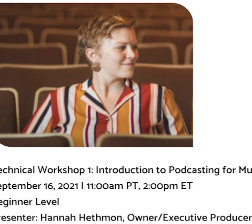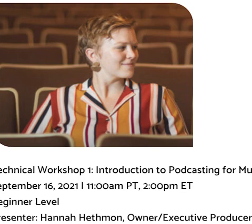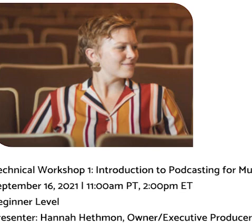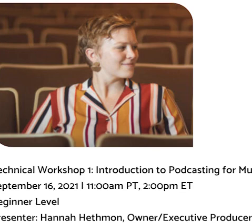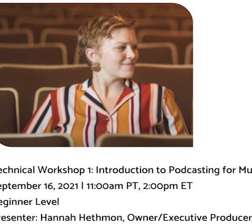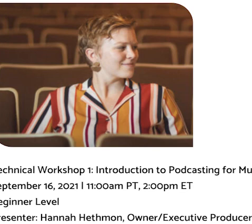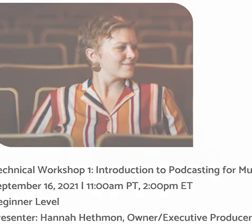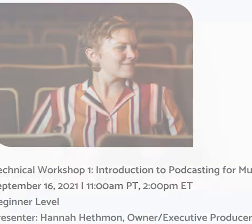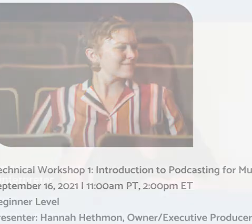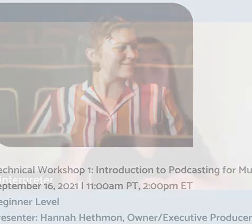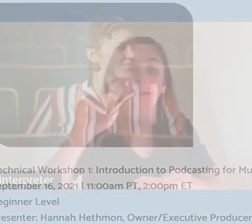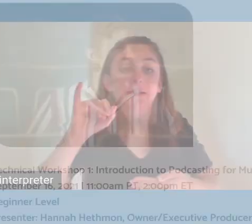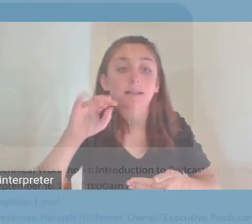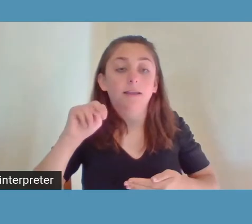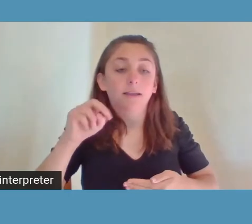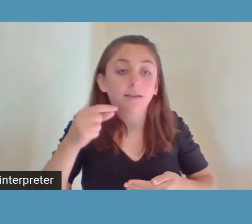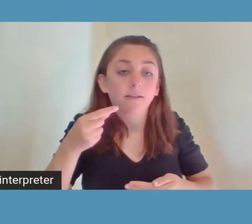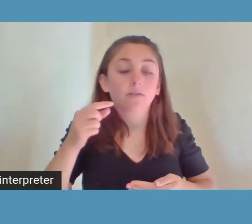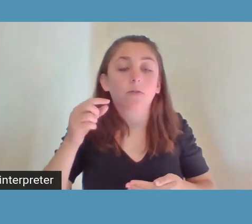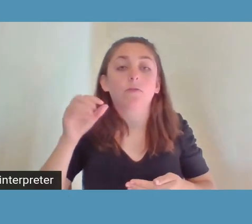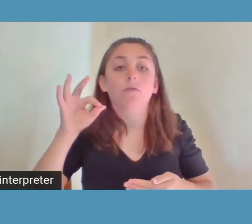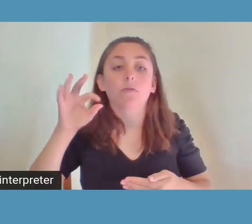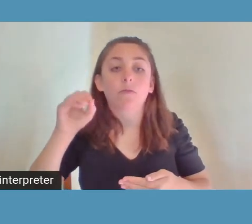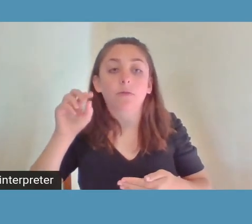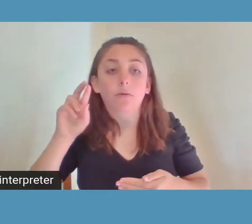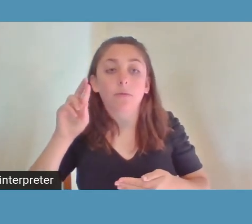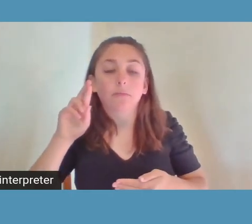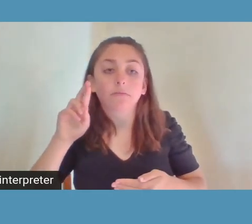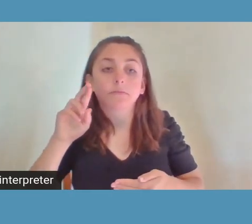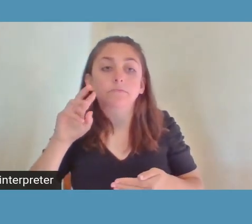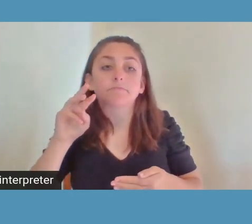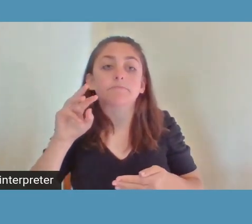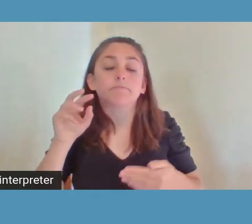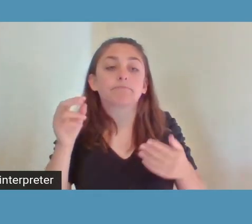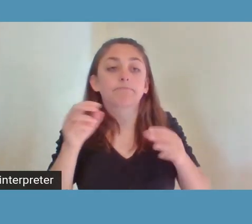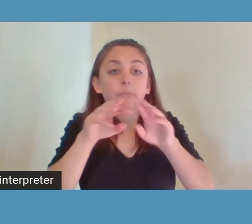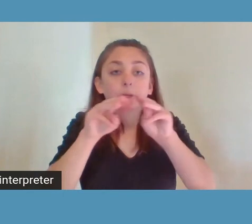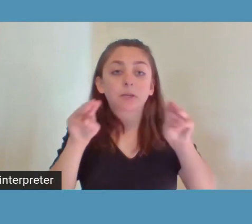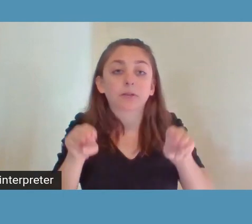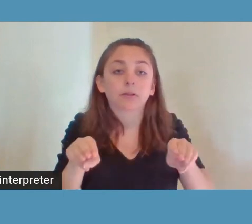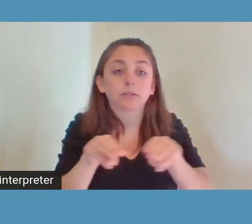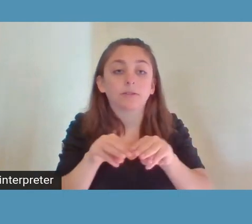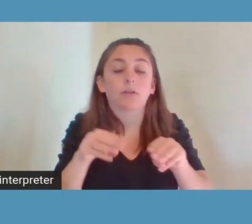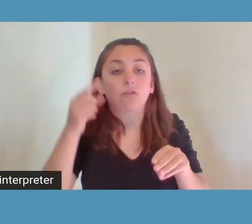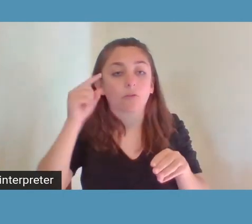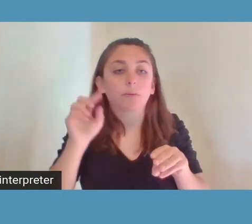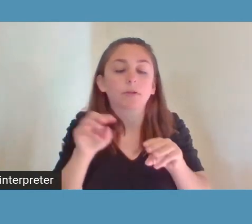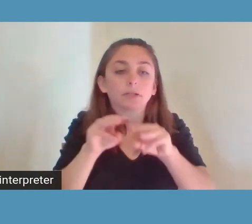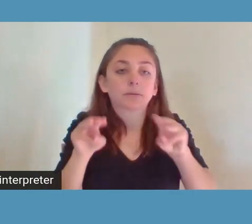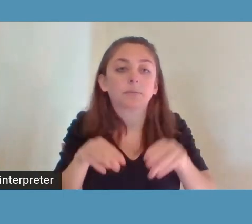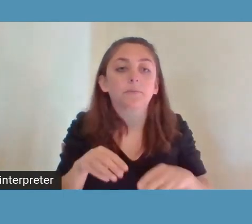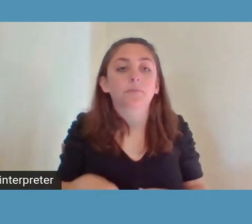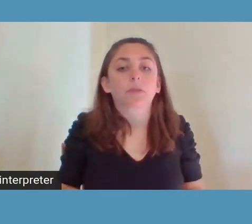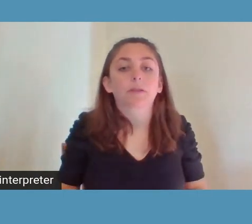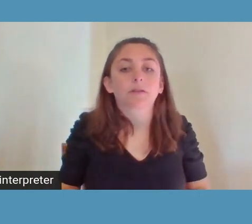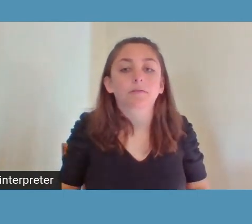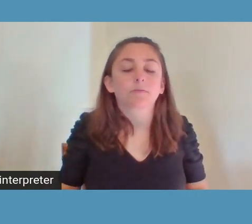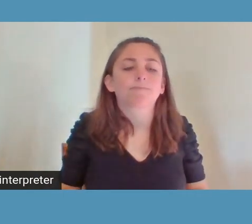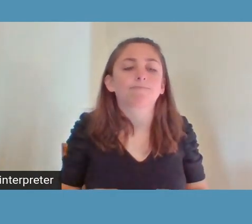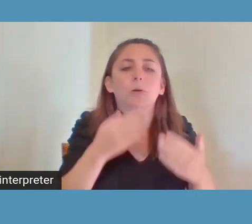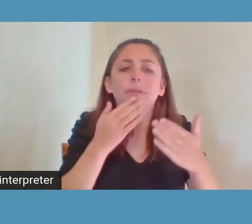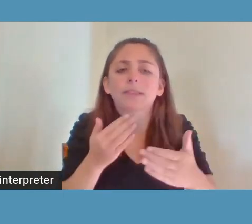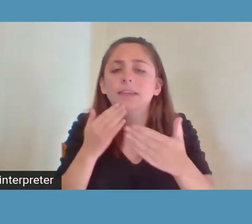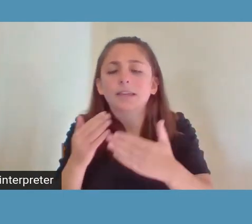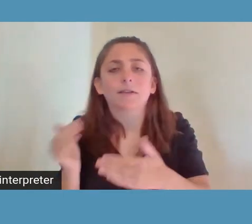with Hannah Hethman. So on behalf of the team at the Museum Learning Hub, I want to thank you